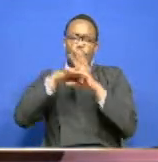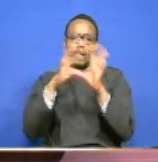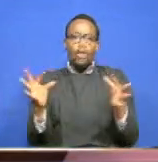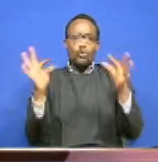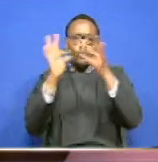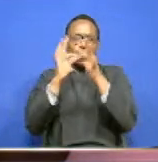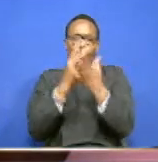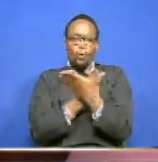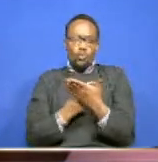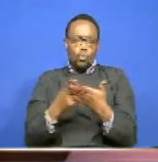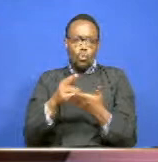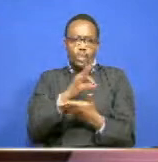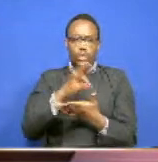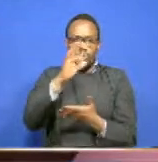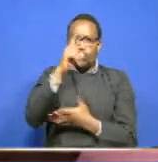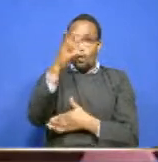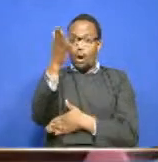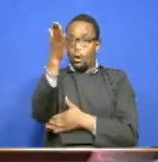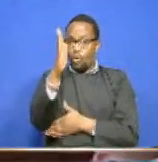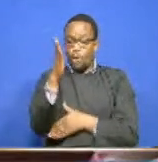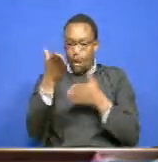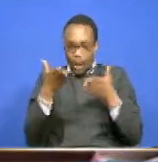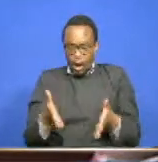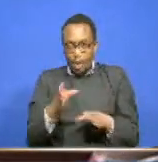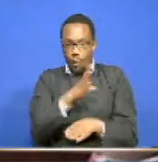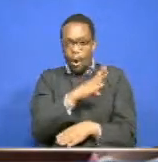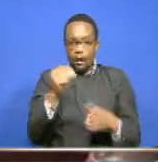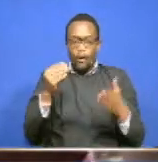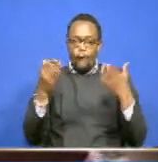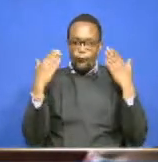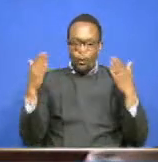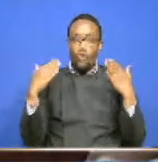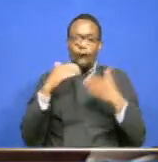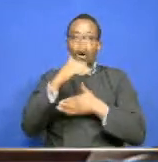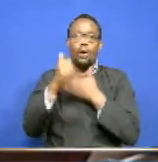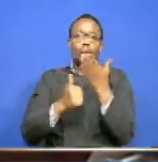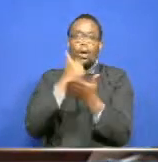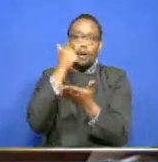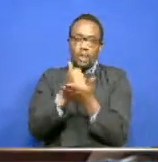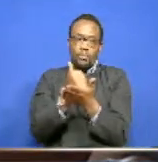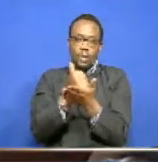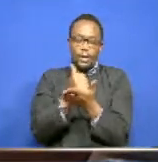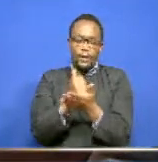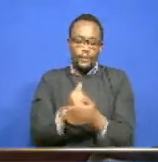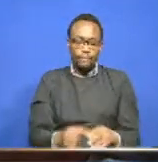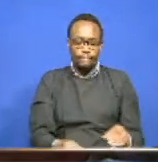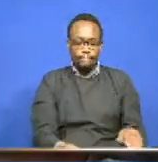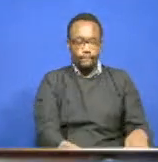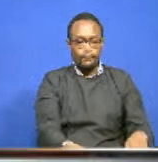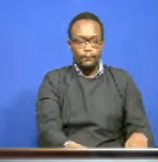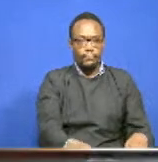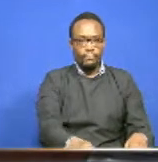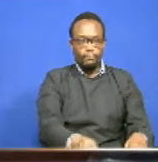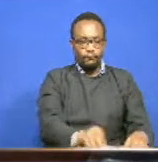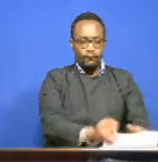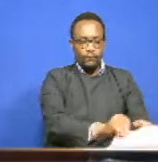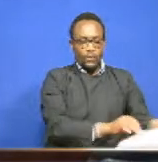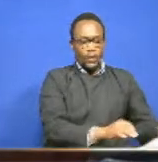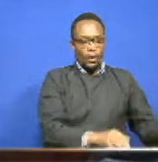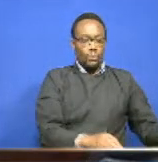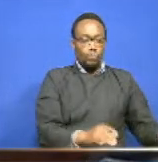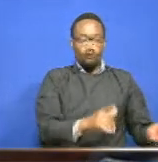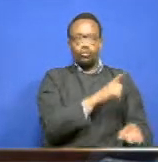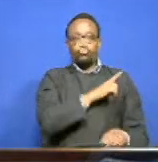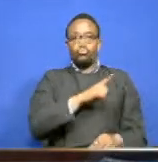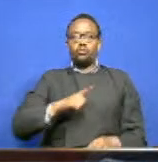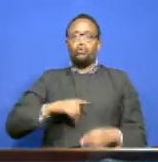Spirit, one God, now and forever. Amen. O Lord, open our